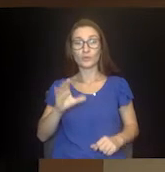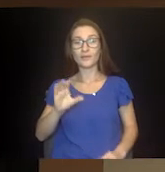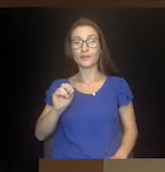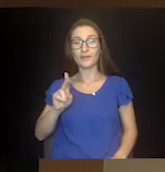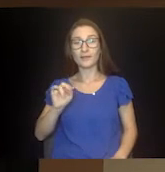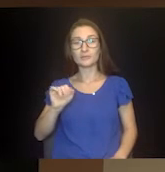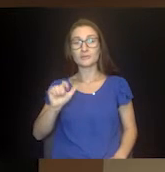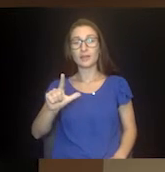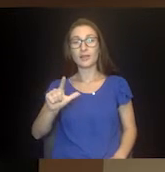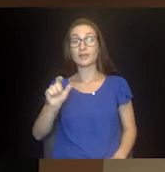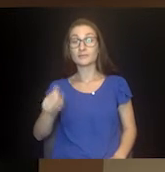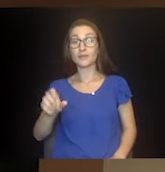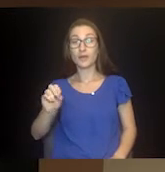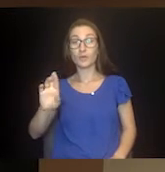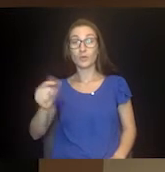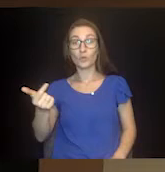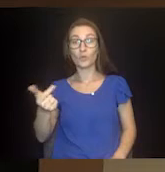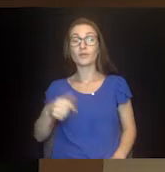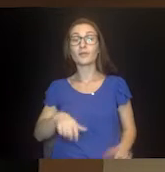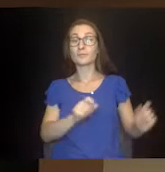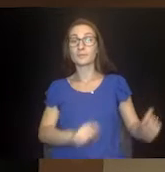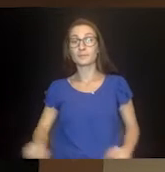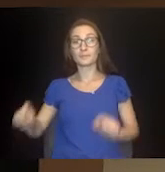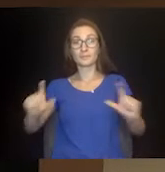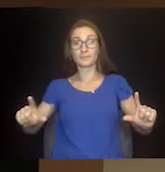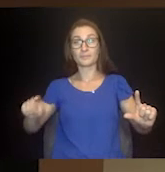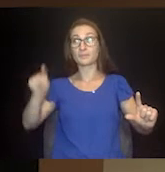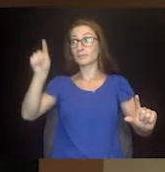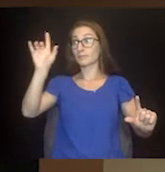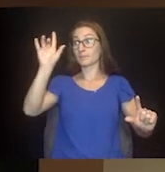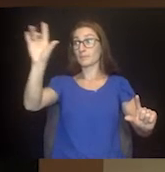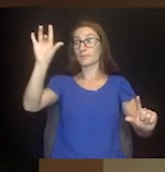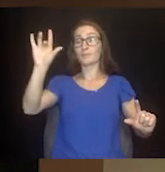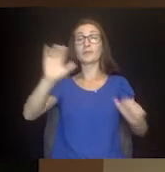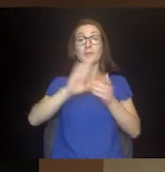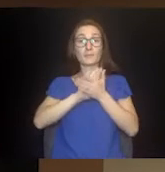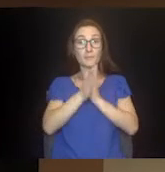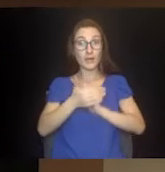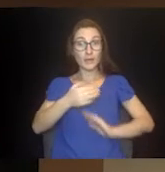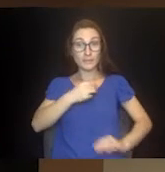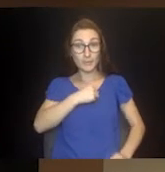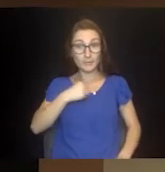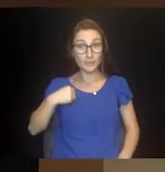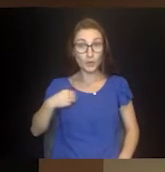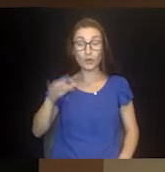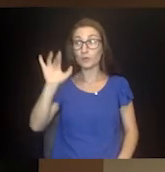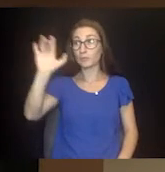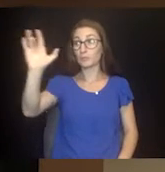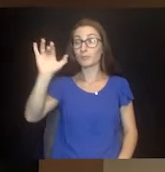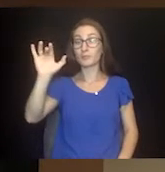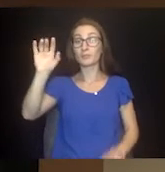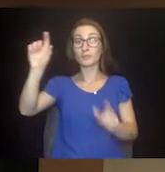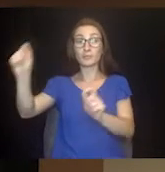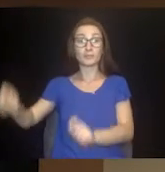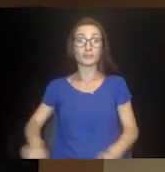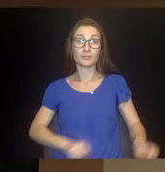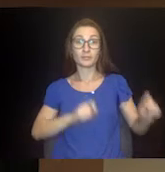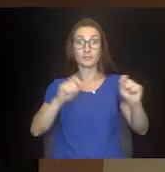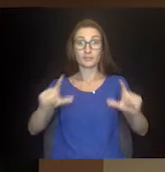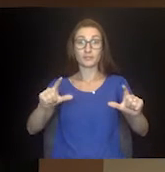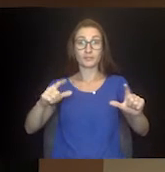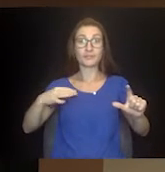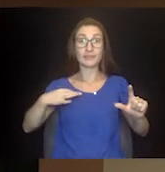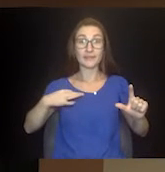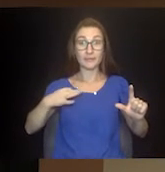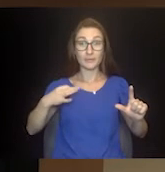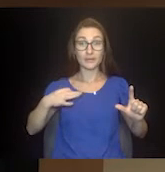FloridaYouthCouncil.org, and then you just click on Become a Member, and you